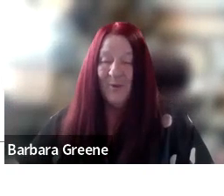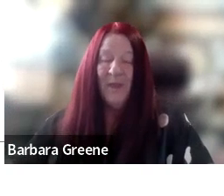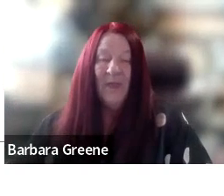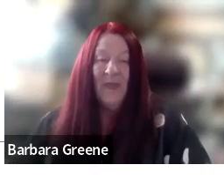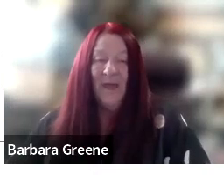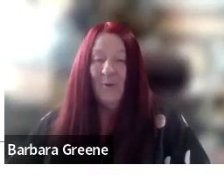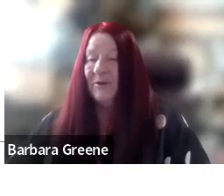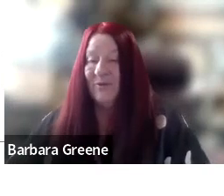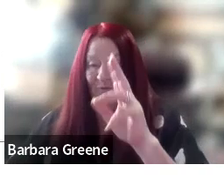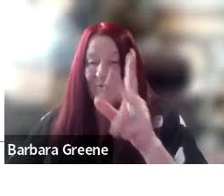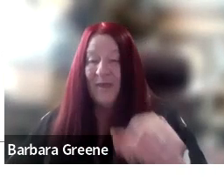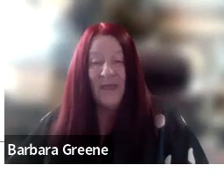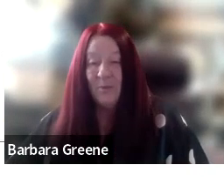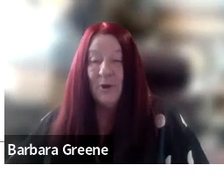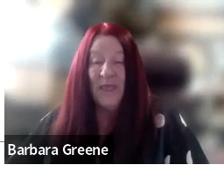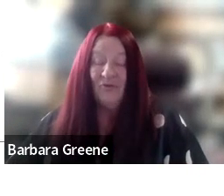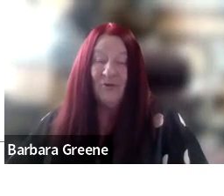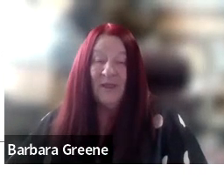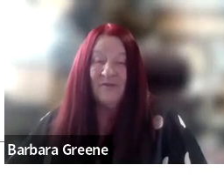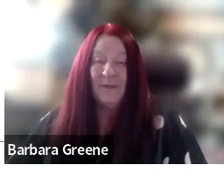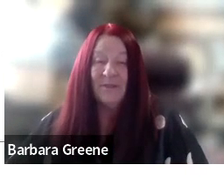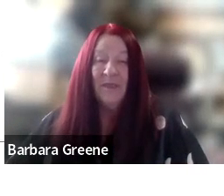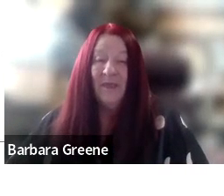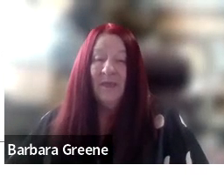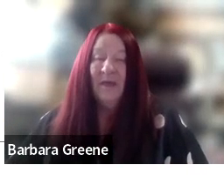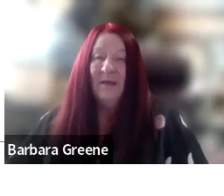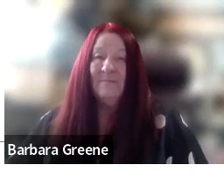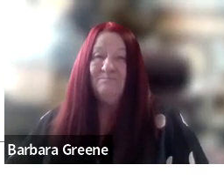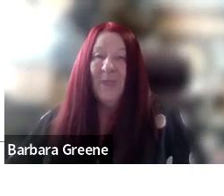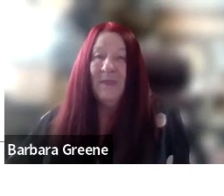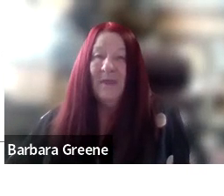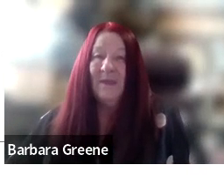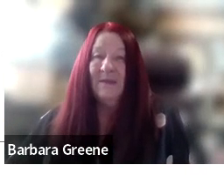And so I wanted to just say that communication has been,